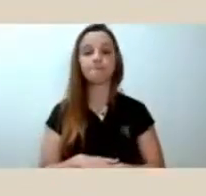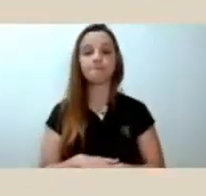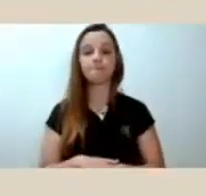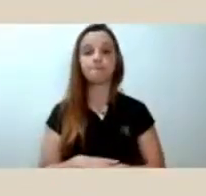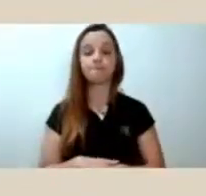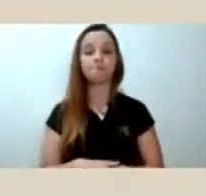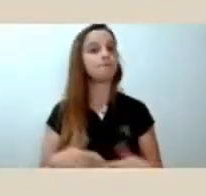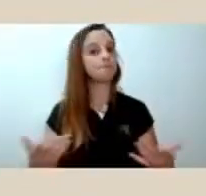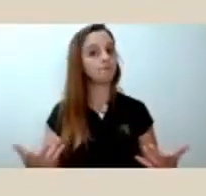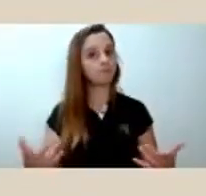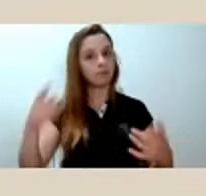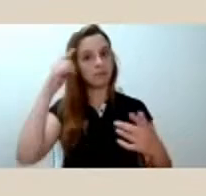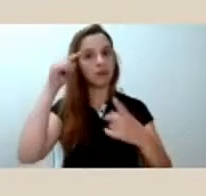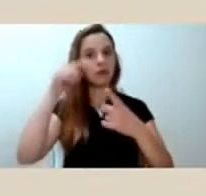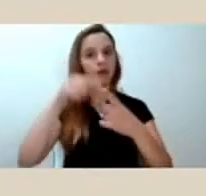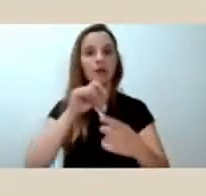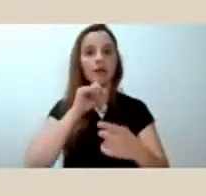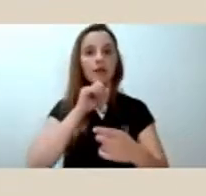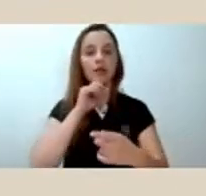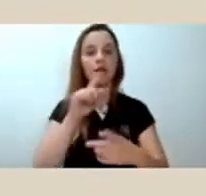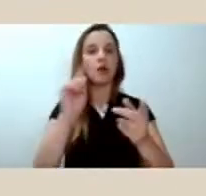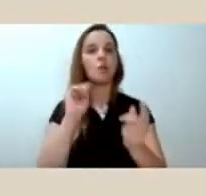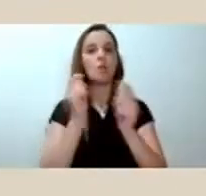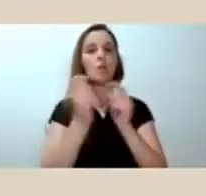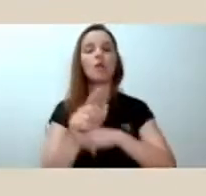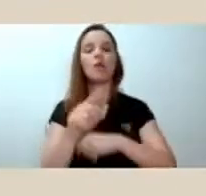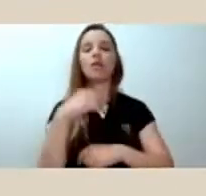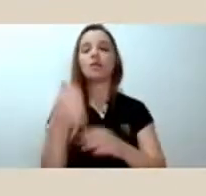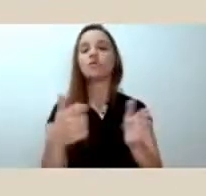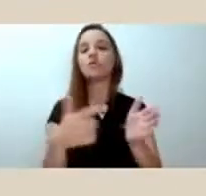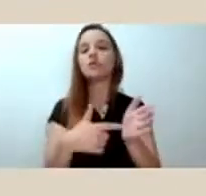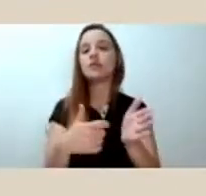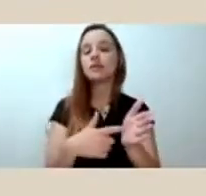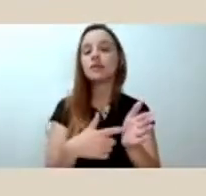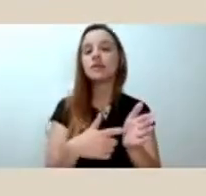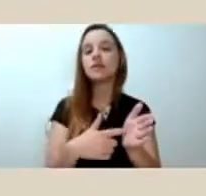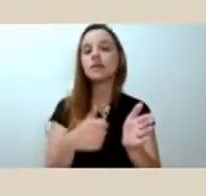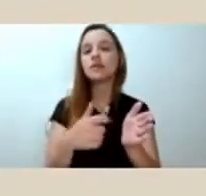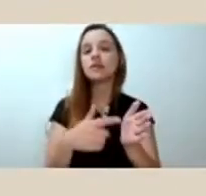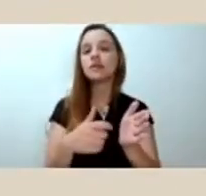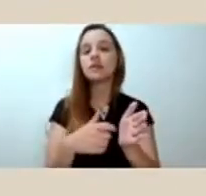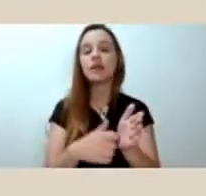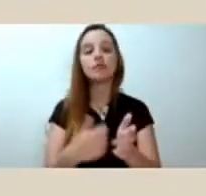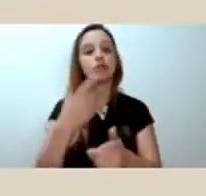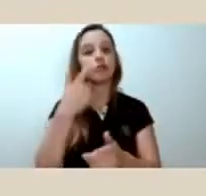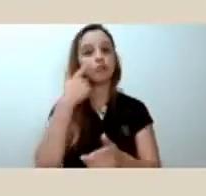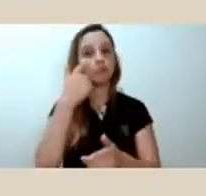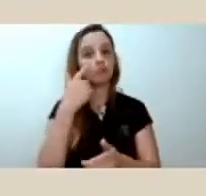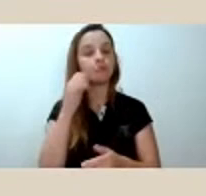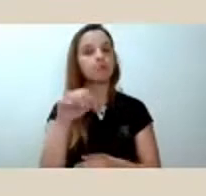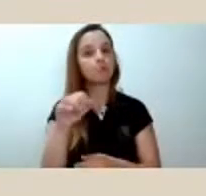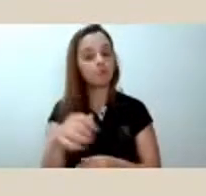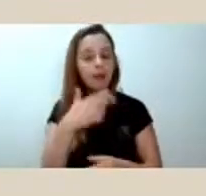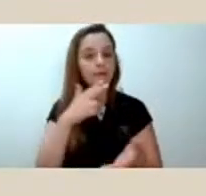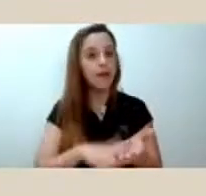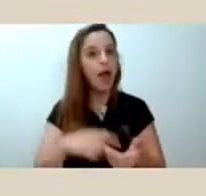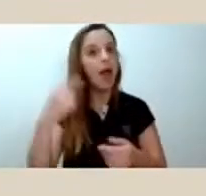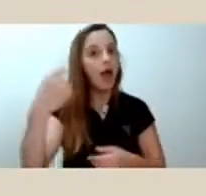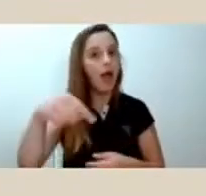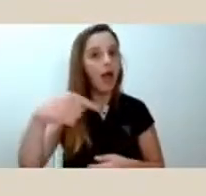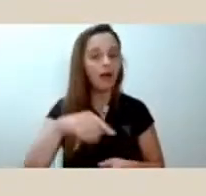to actually change that, we need to acknowledge that, I think.